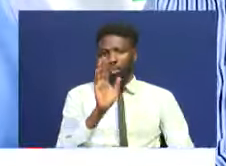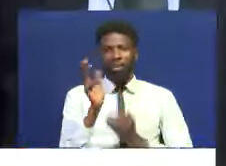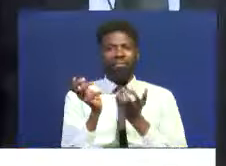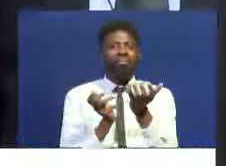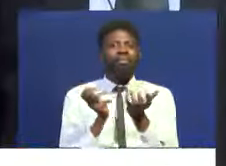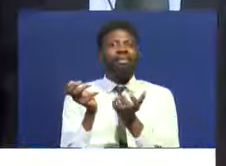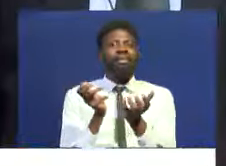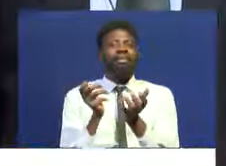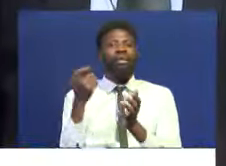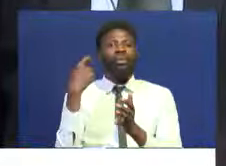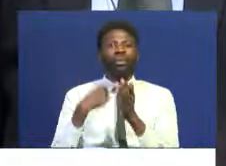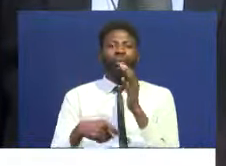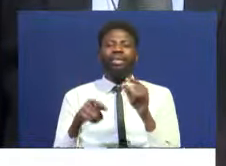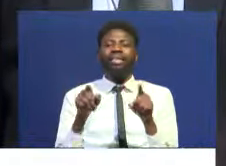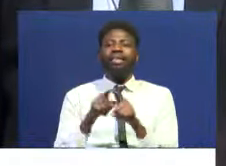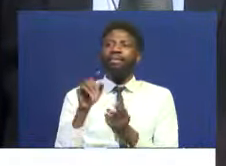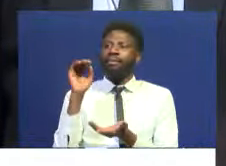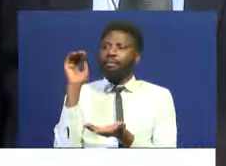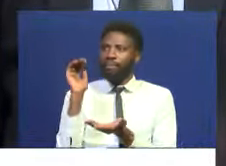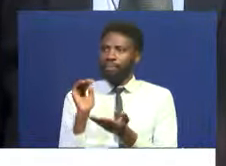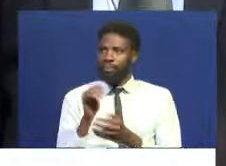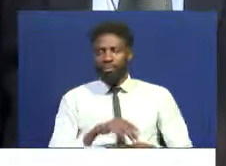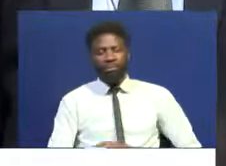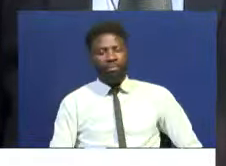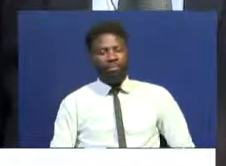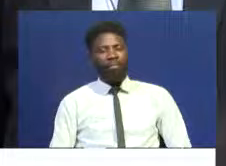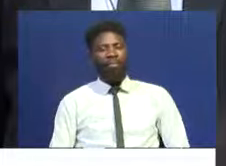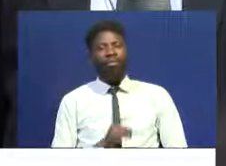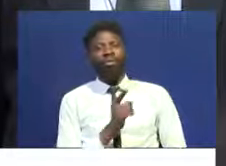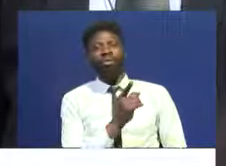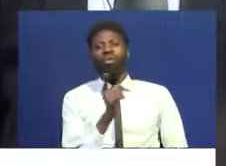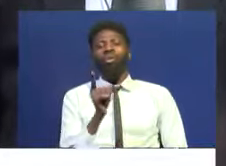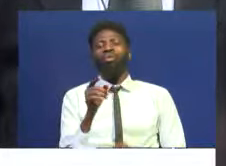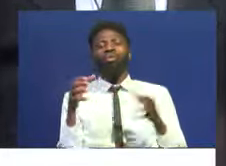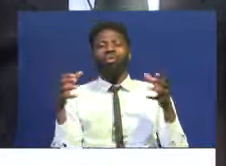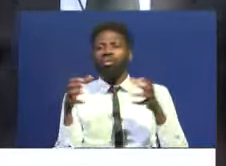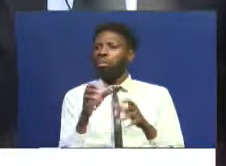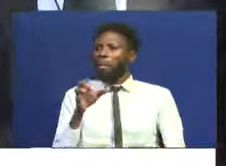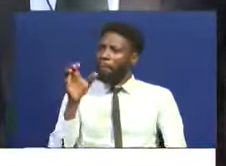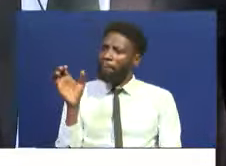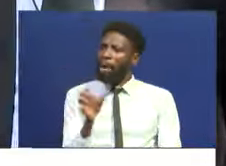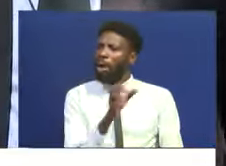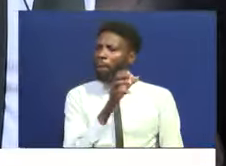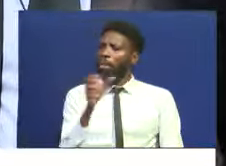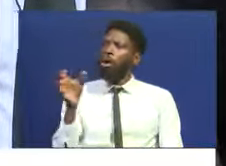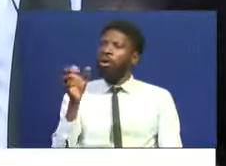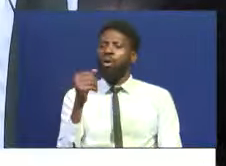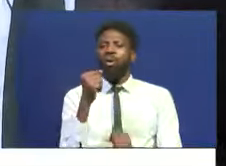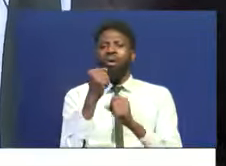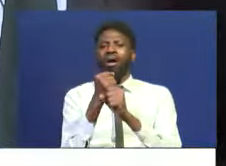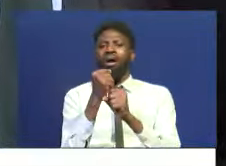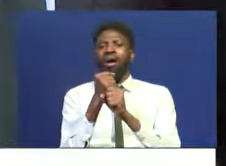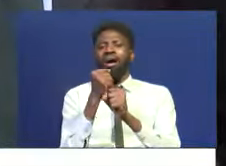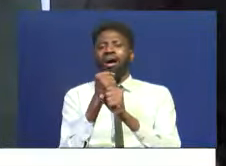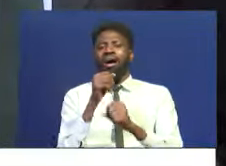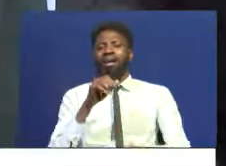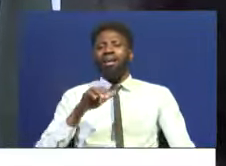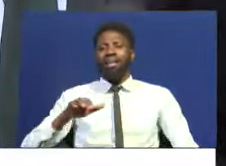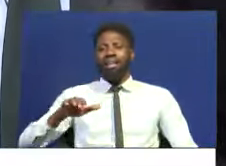zao. Encourage all the night club proprietors to establish in CBD industrial area is